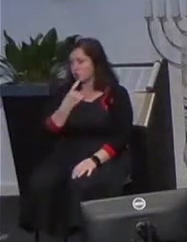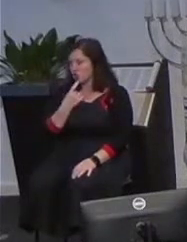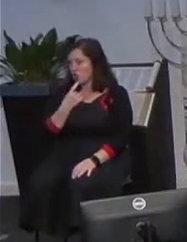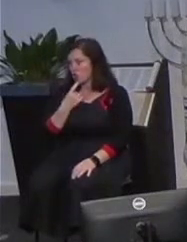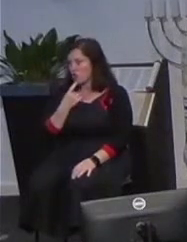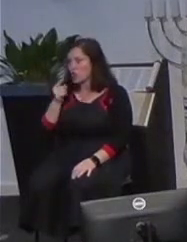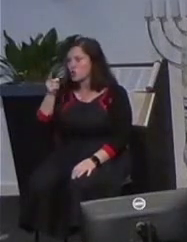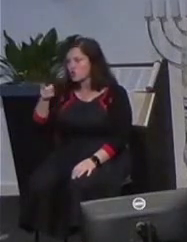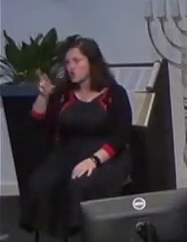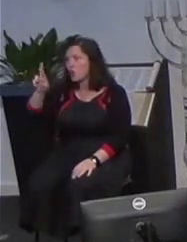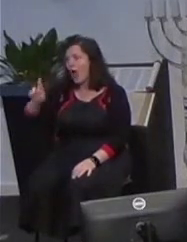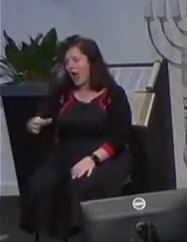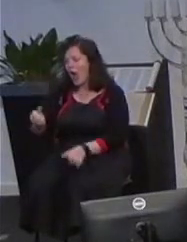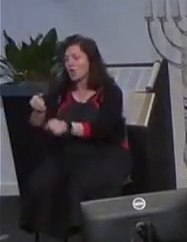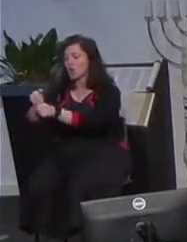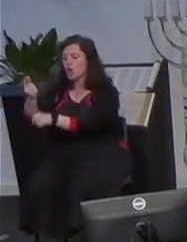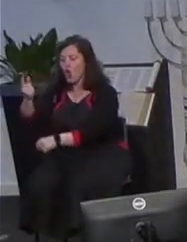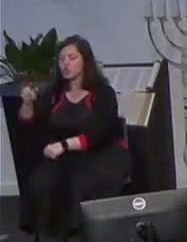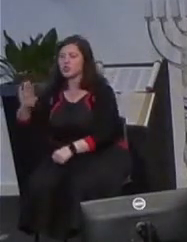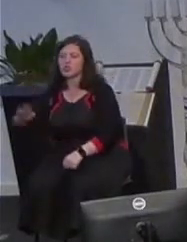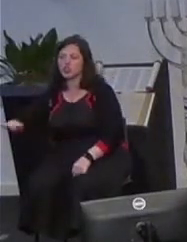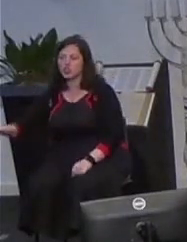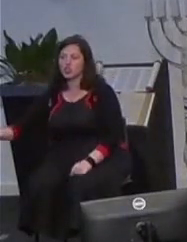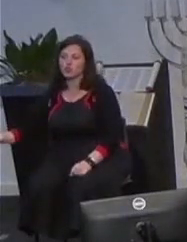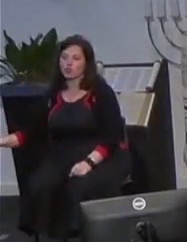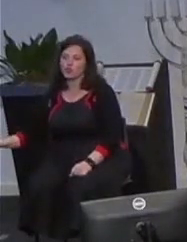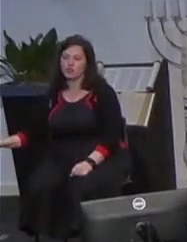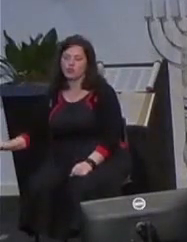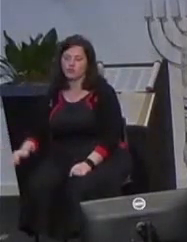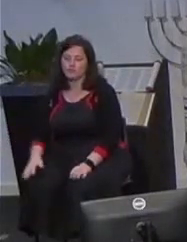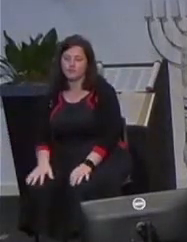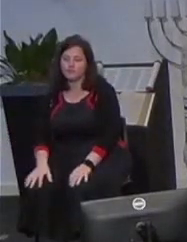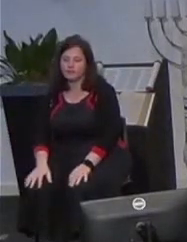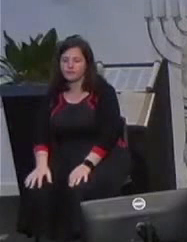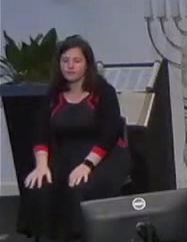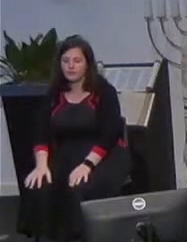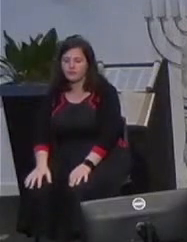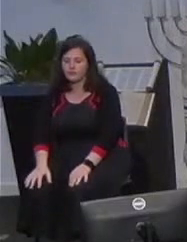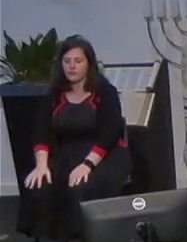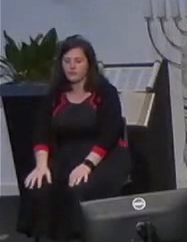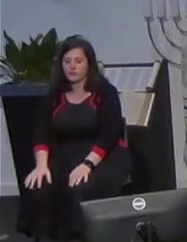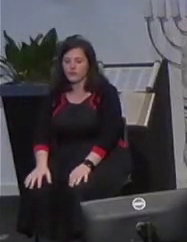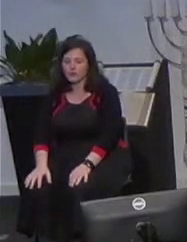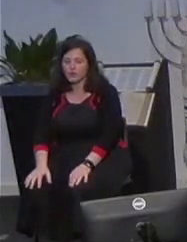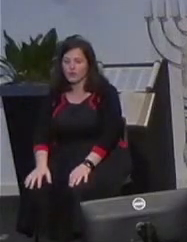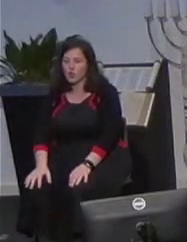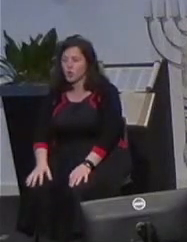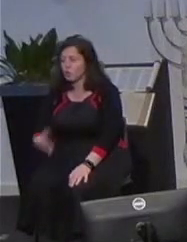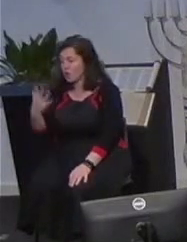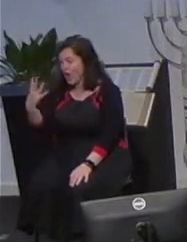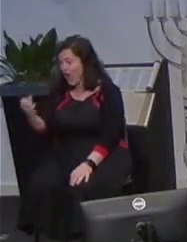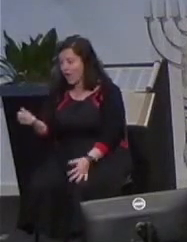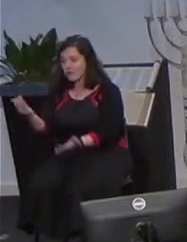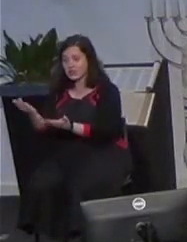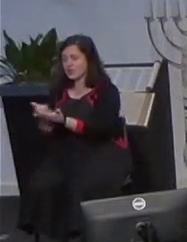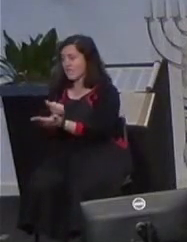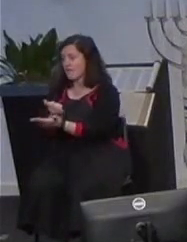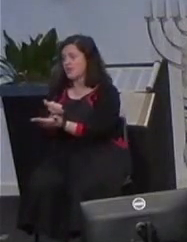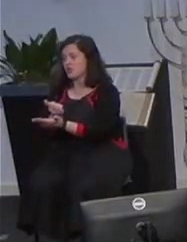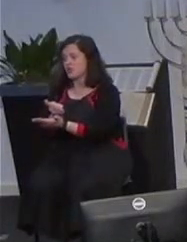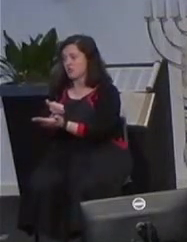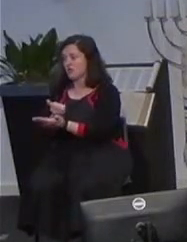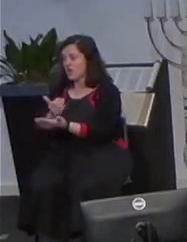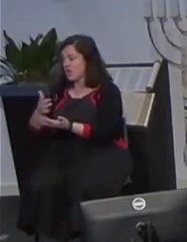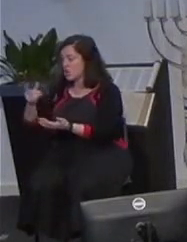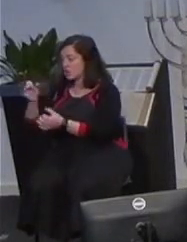sacrifice of declaring his glory and his salvation. this salvation that has rescued us from darkness